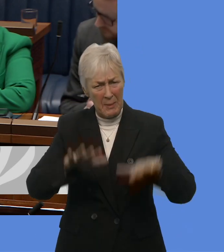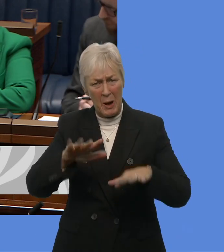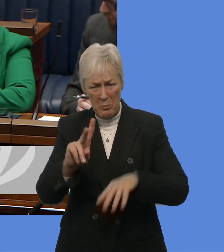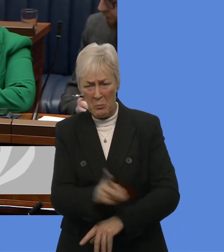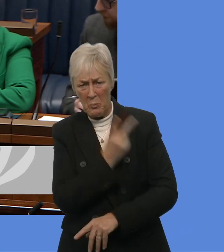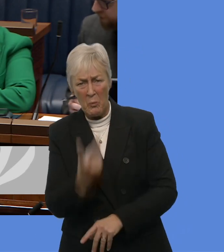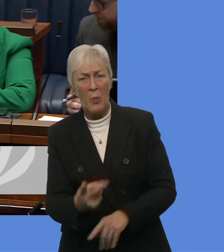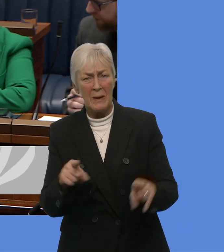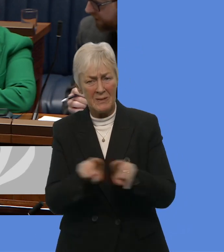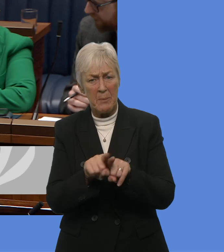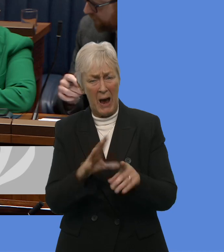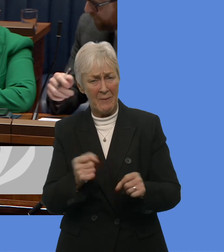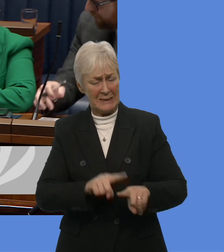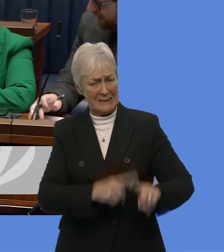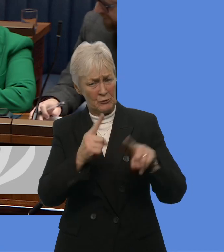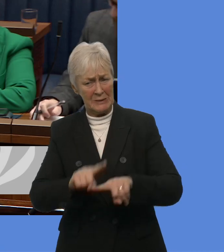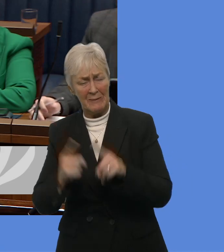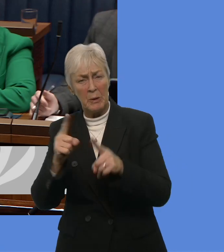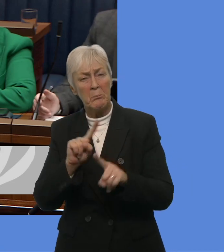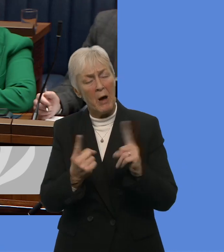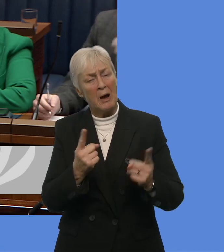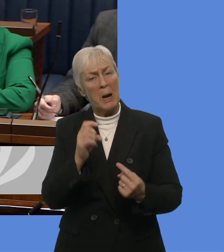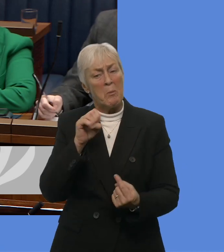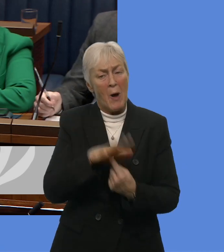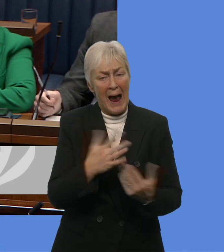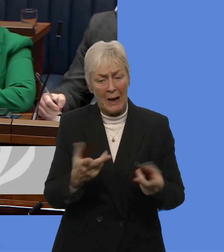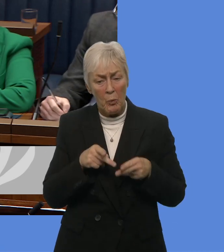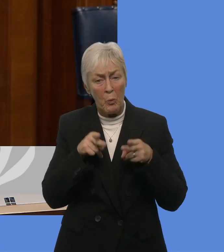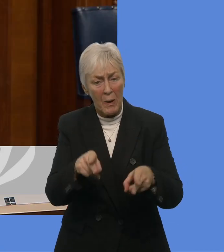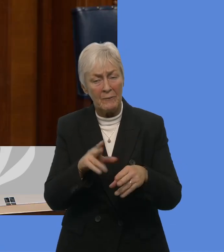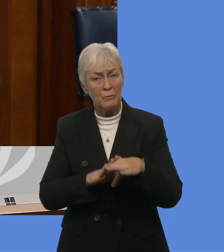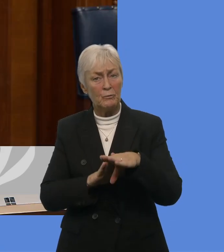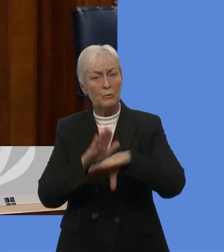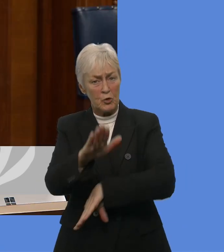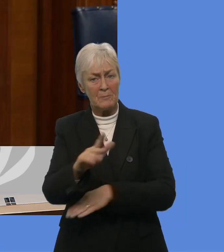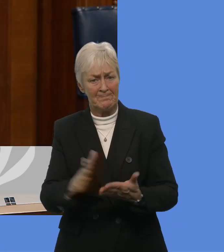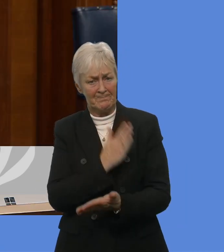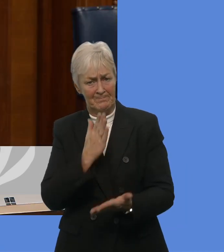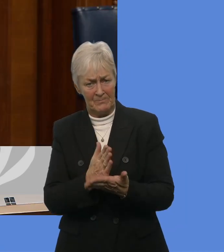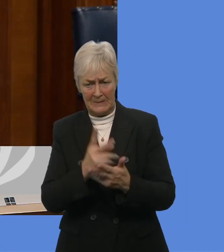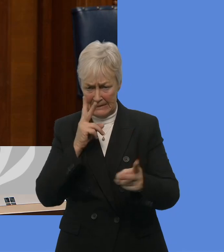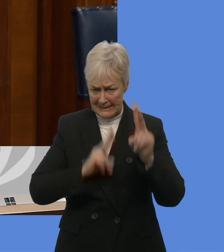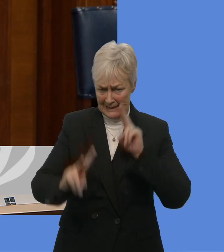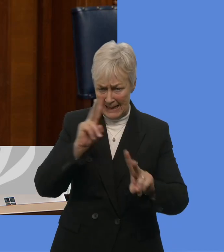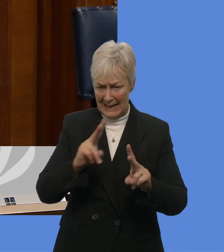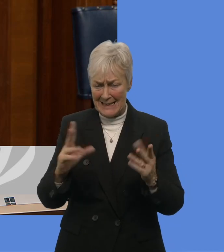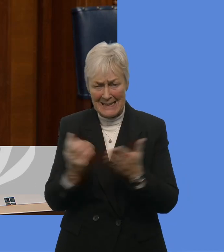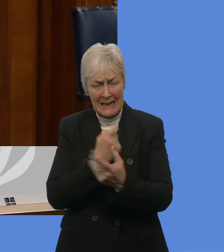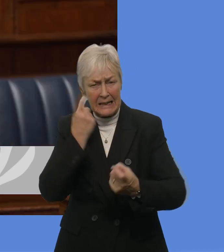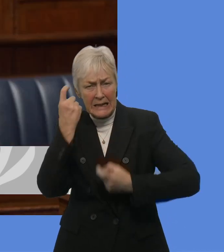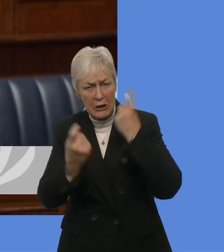number of differences as well. And I think it's important that any approach in the way forward is sufficiently nuanced to really take into account